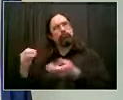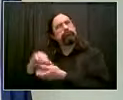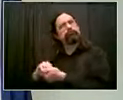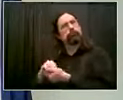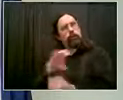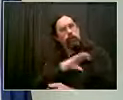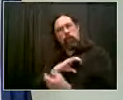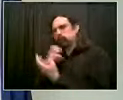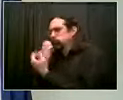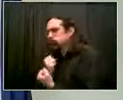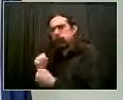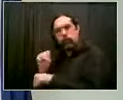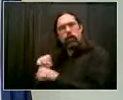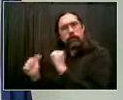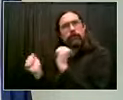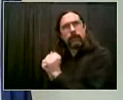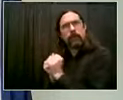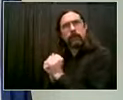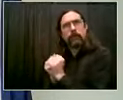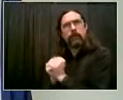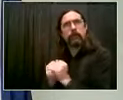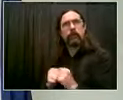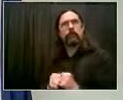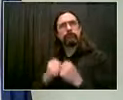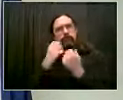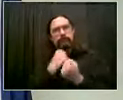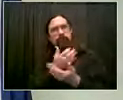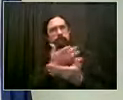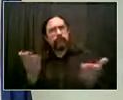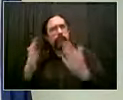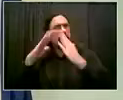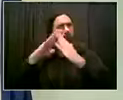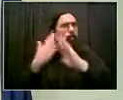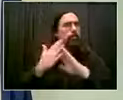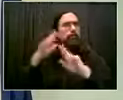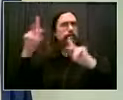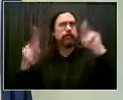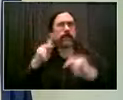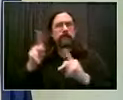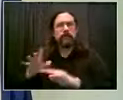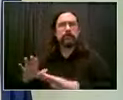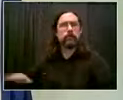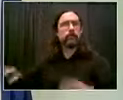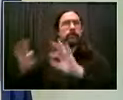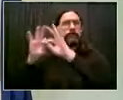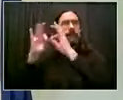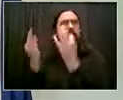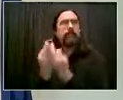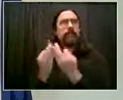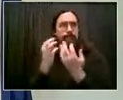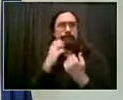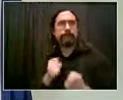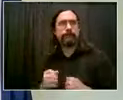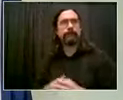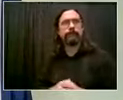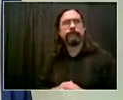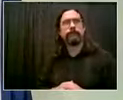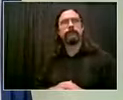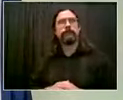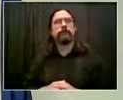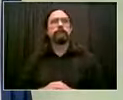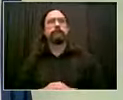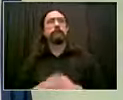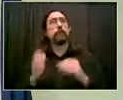way that we're going to get ahead and solve this gun violence. So Safe Summer New York City, I'm proud to be a partner with you